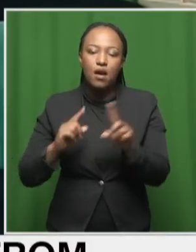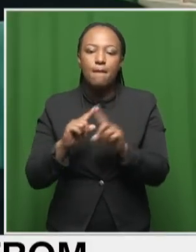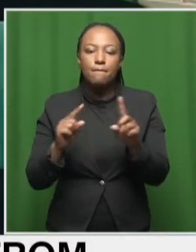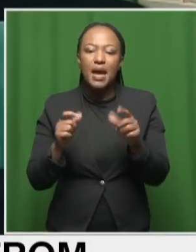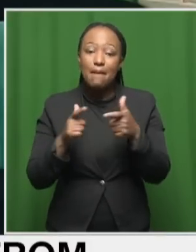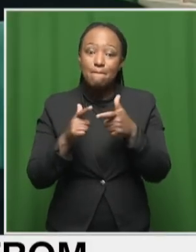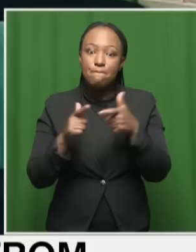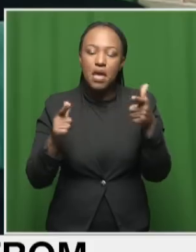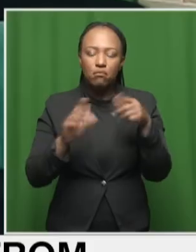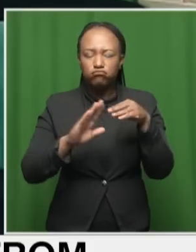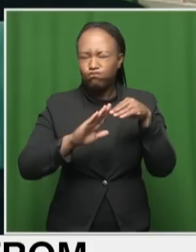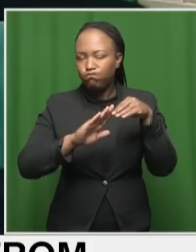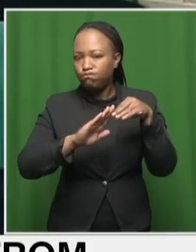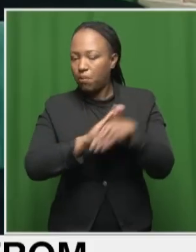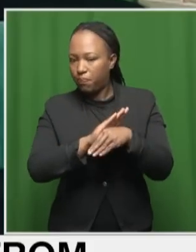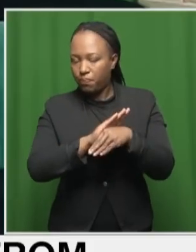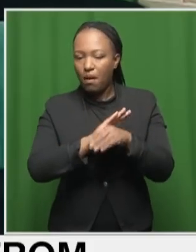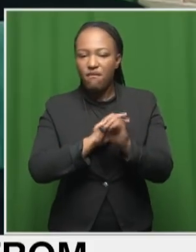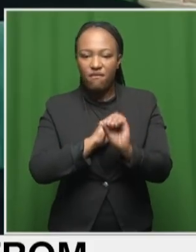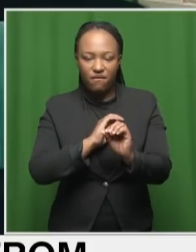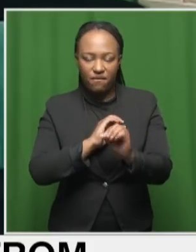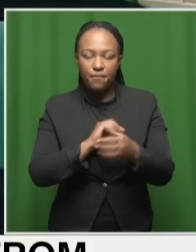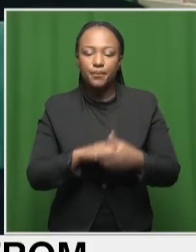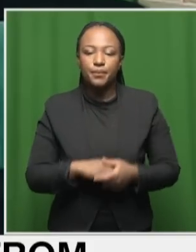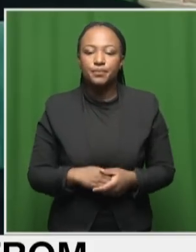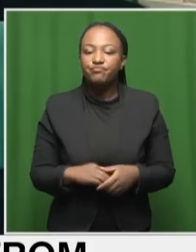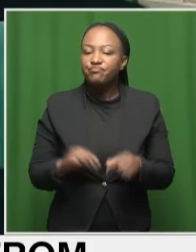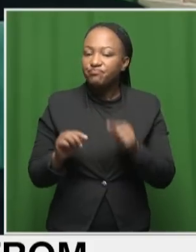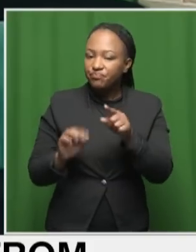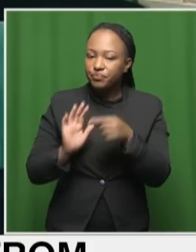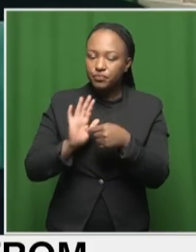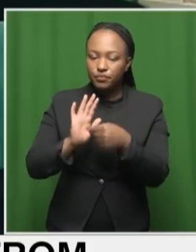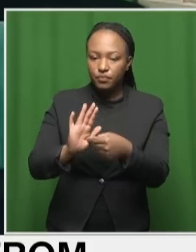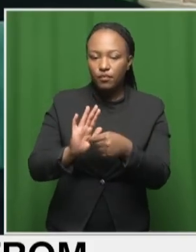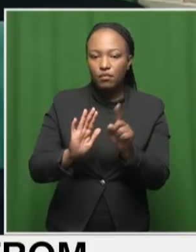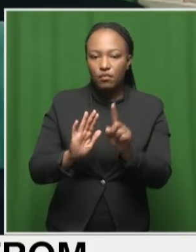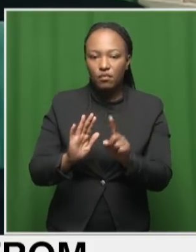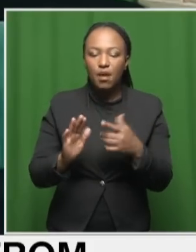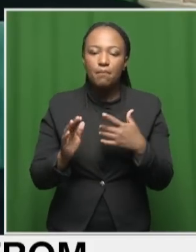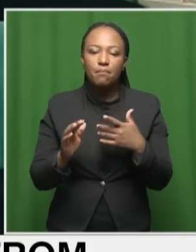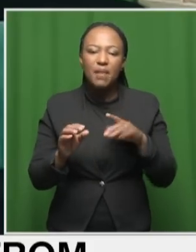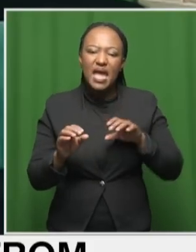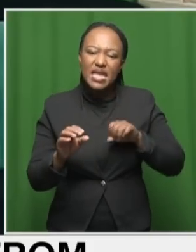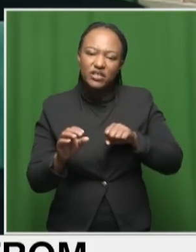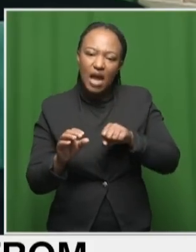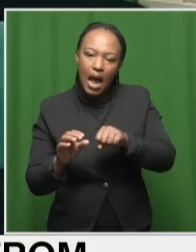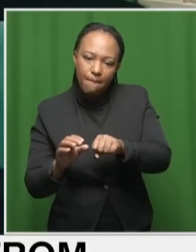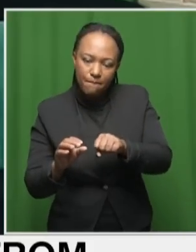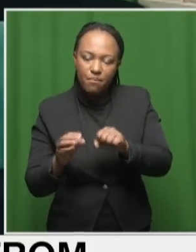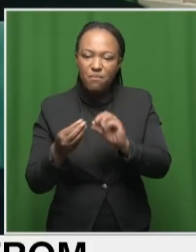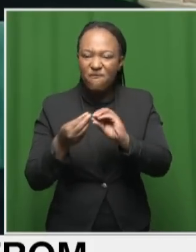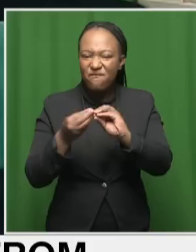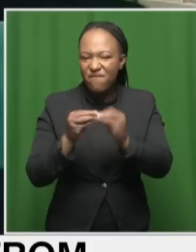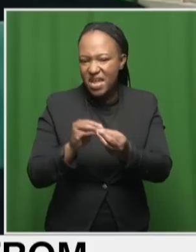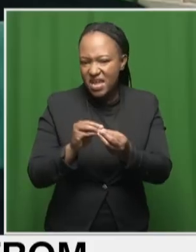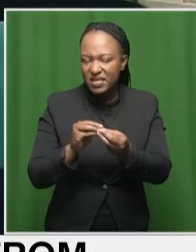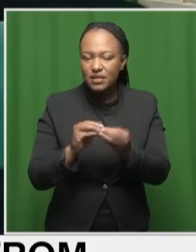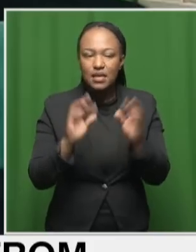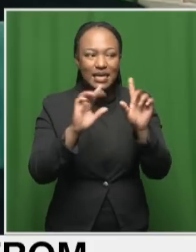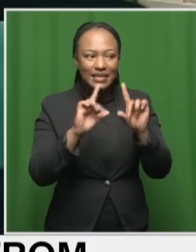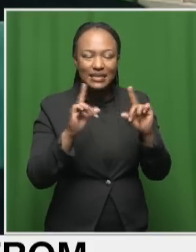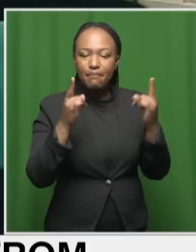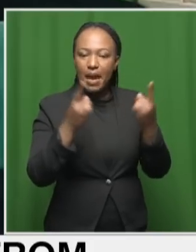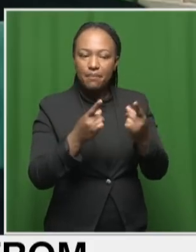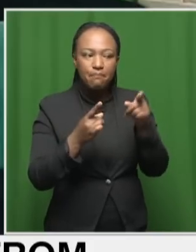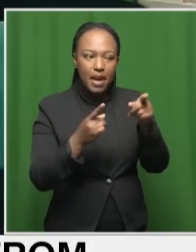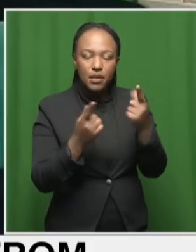largest decline. And I think what that speaks to is just a lack of any catch-up plans, a lack of remediation, lack of a departmental response